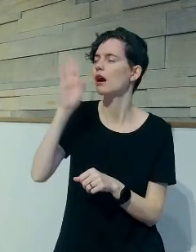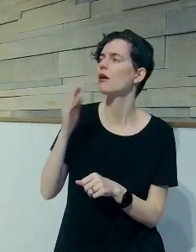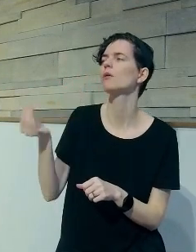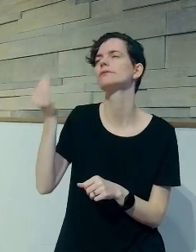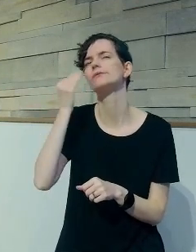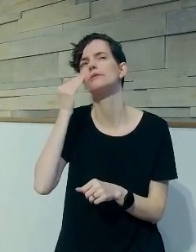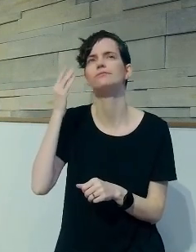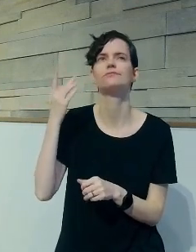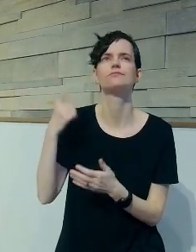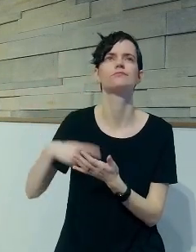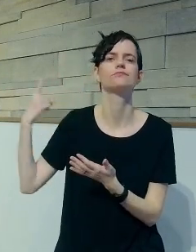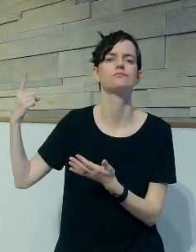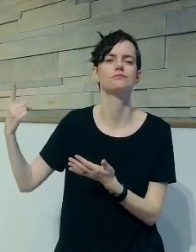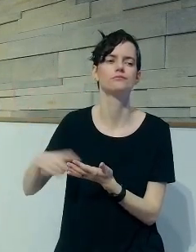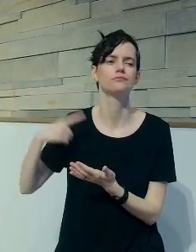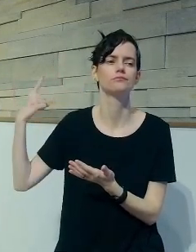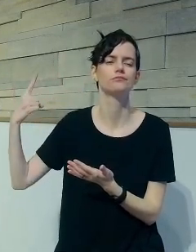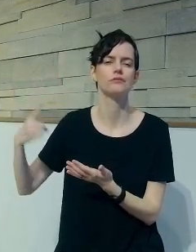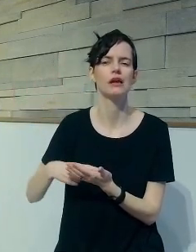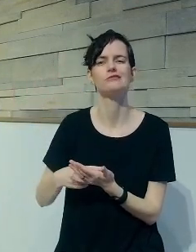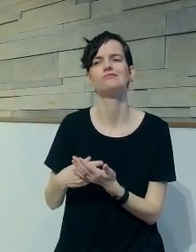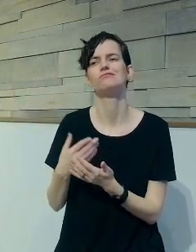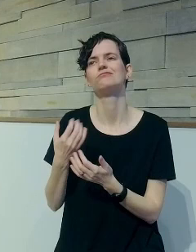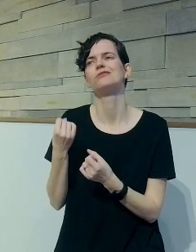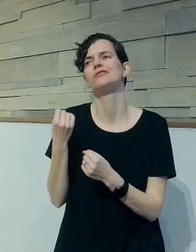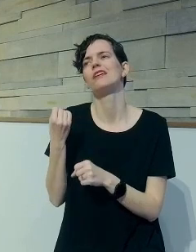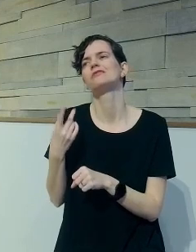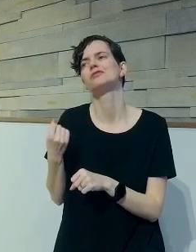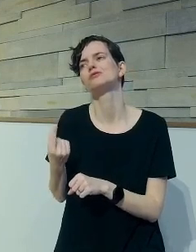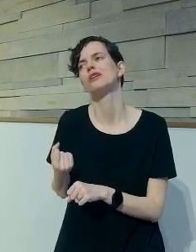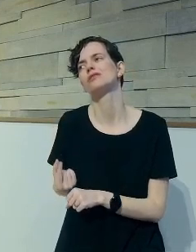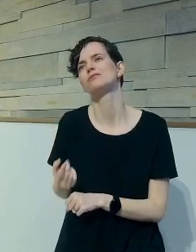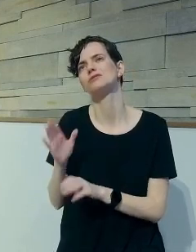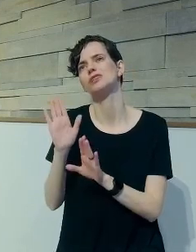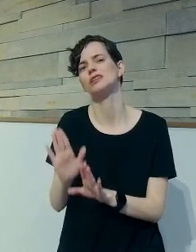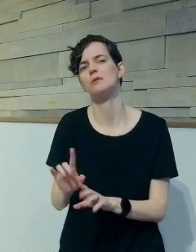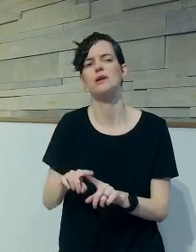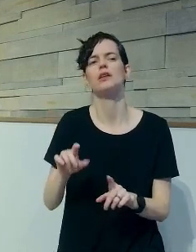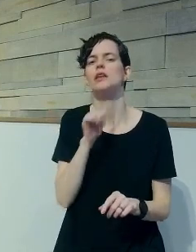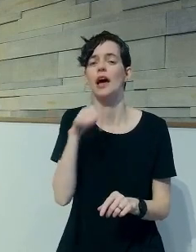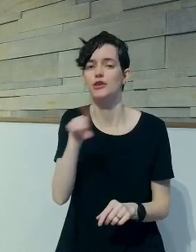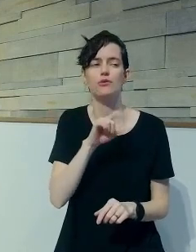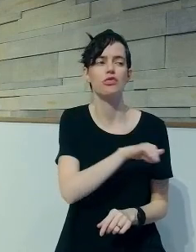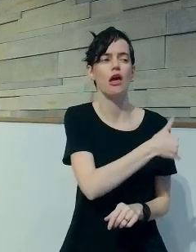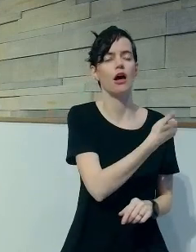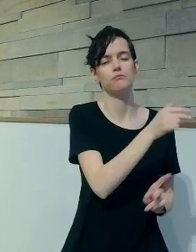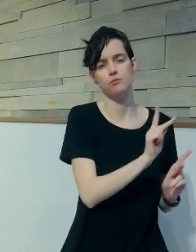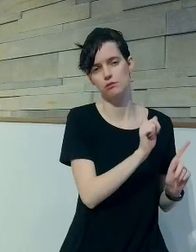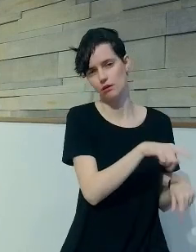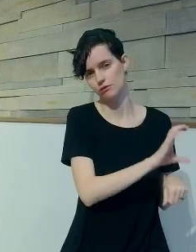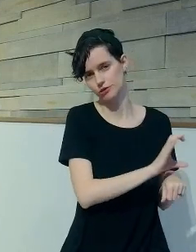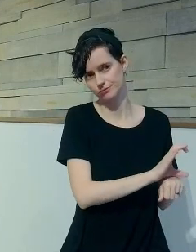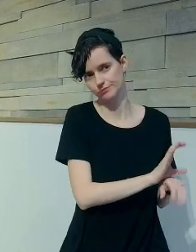you meet with Him on an off Sunday every once in a while. I know, not y'all. All those other folks at other churches that come